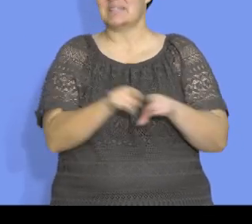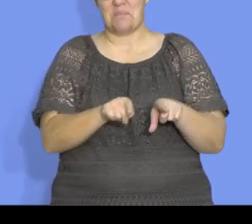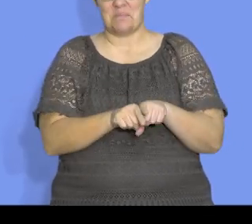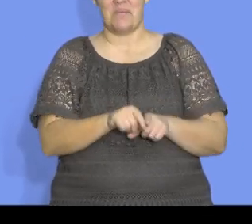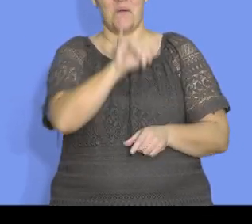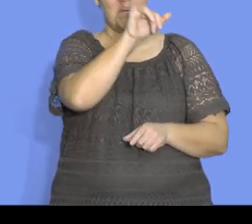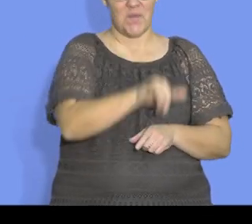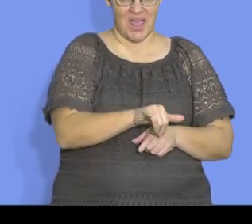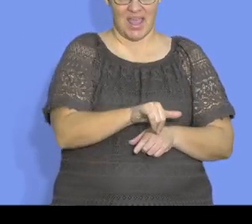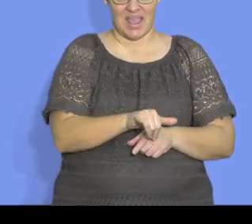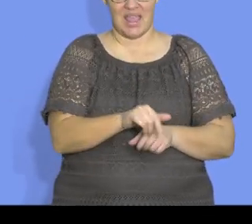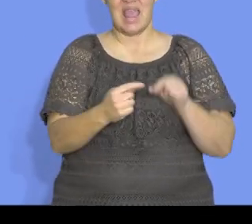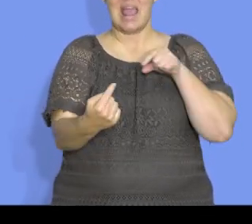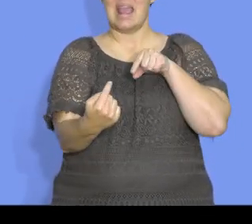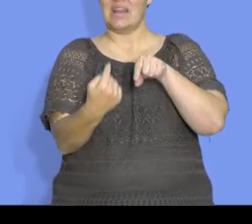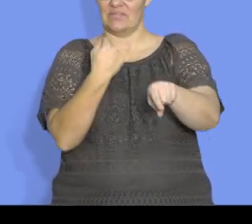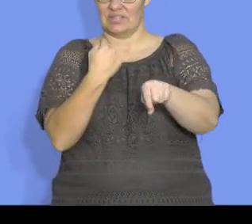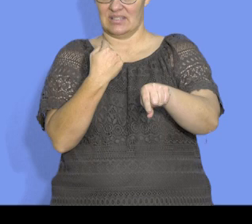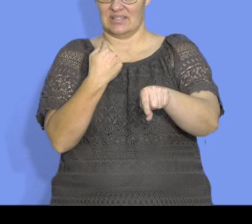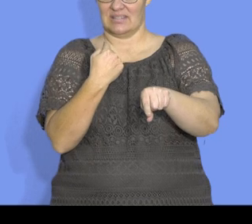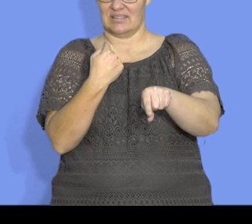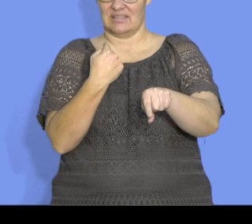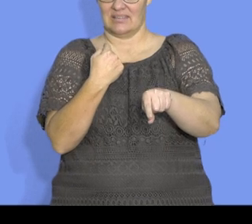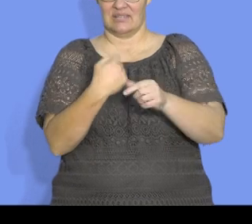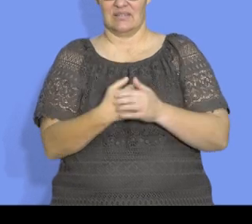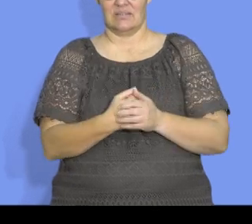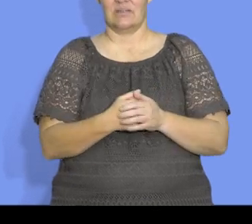as saying y is inversely